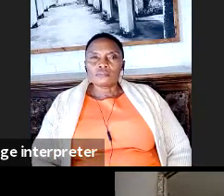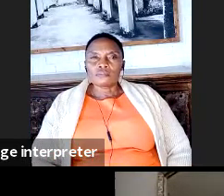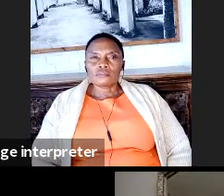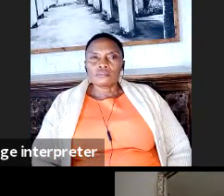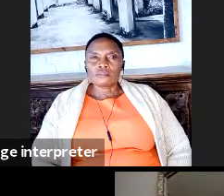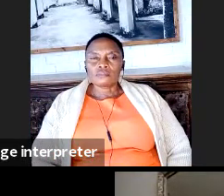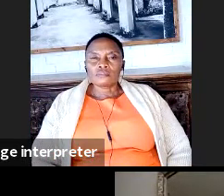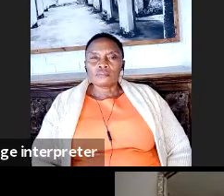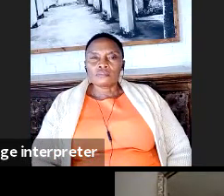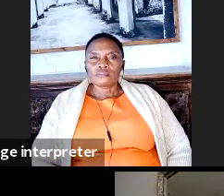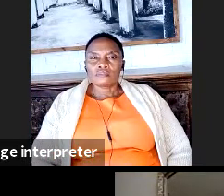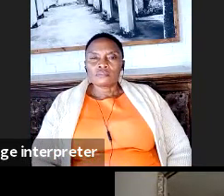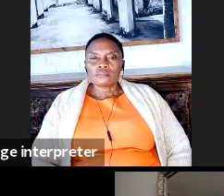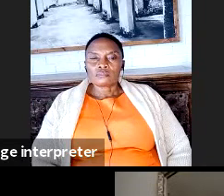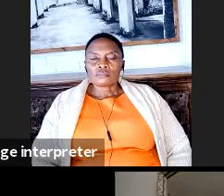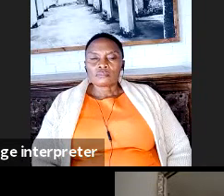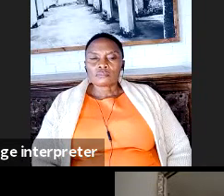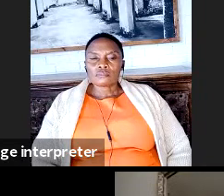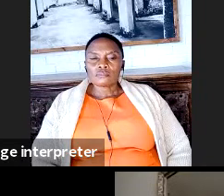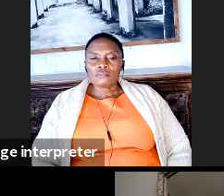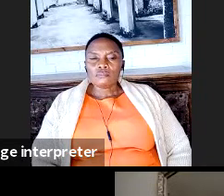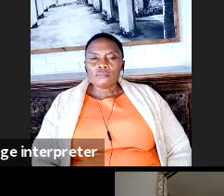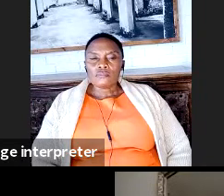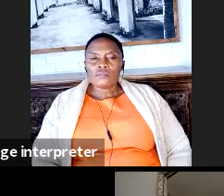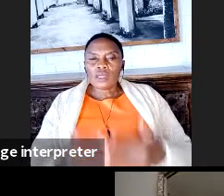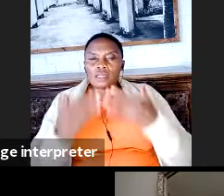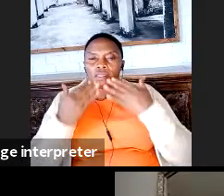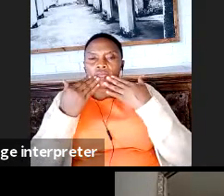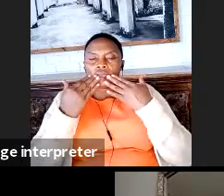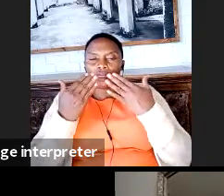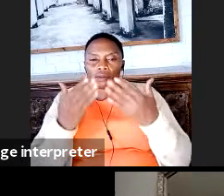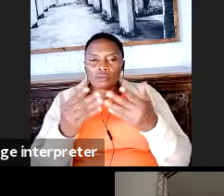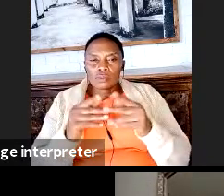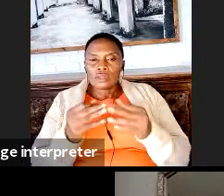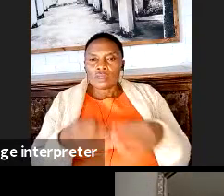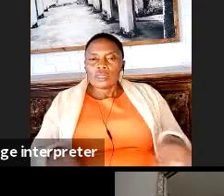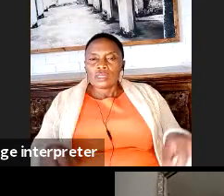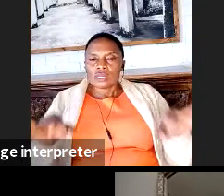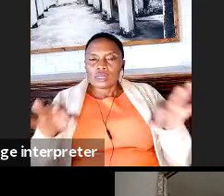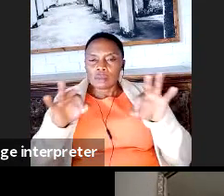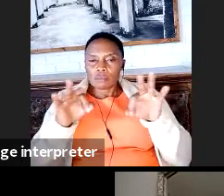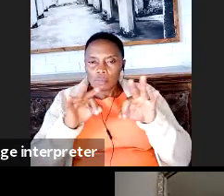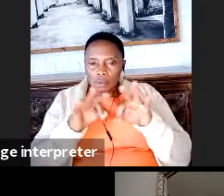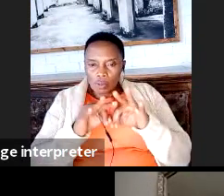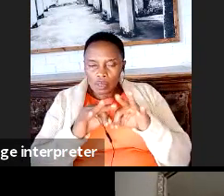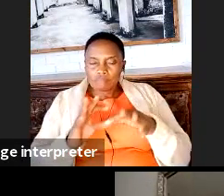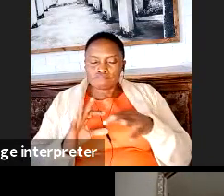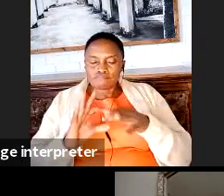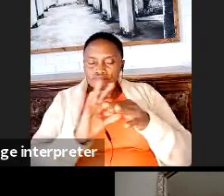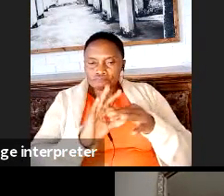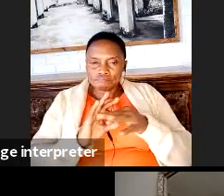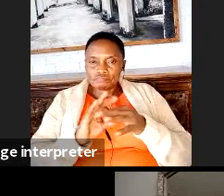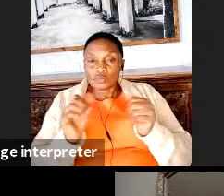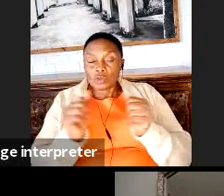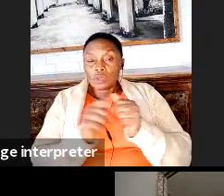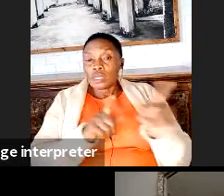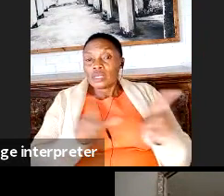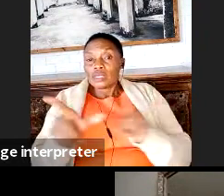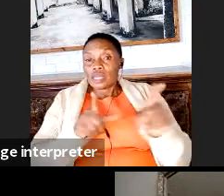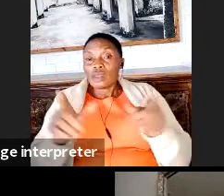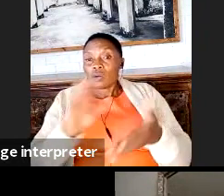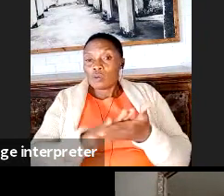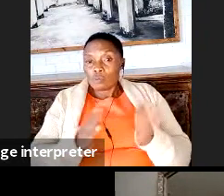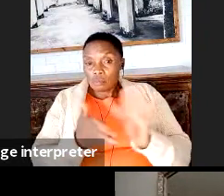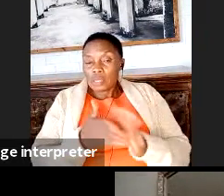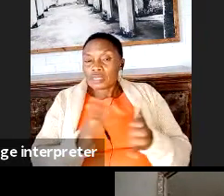really good points on how it's key to collaborate with these local partners, but I mean, everyone sort of